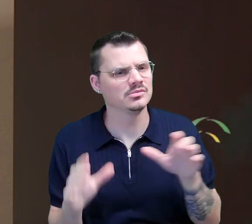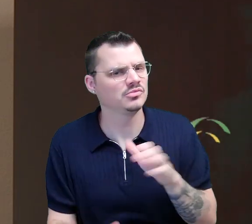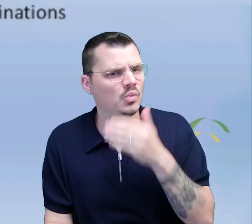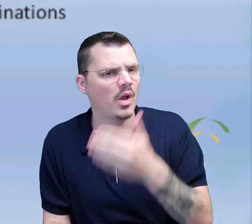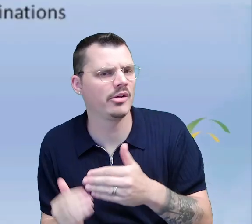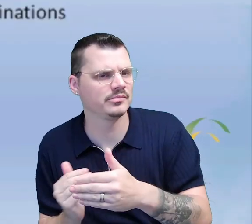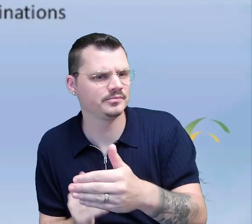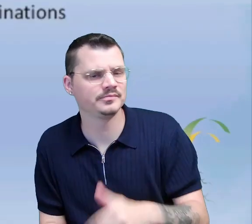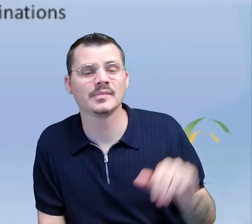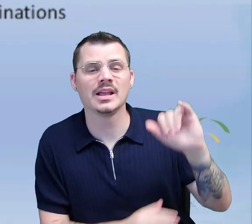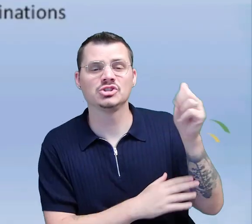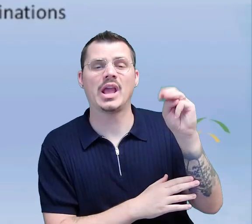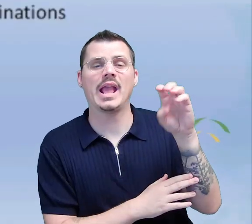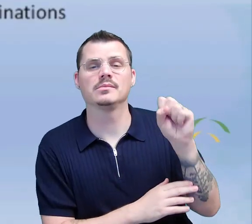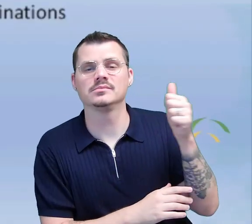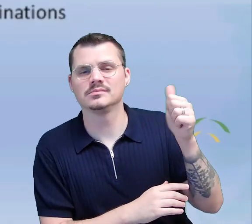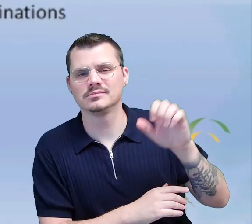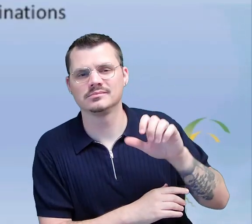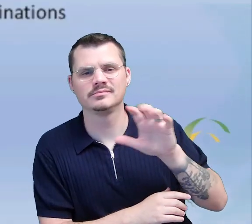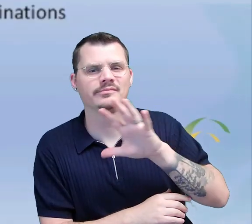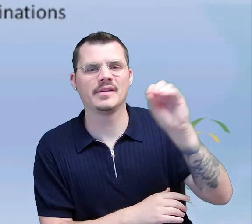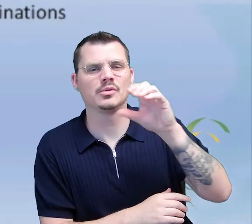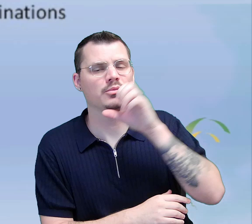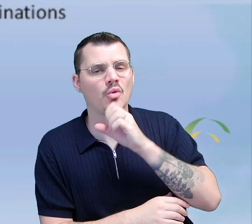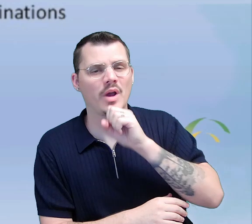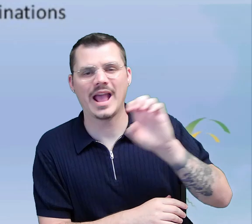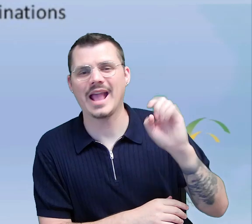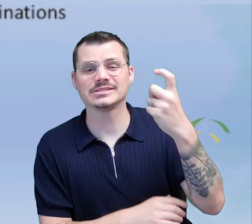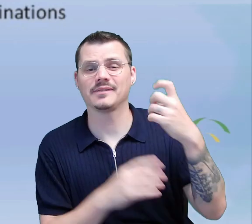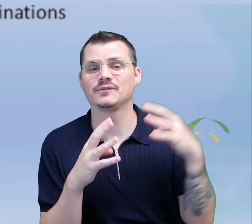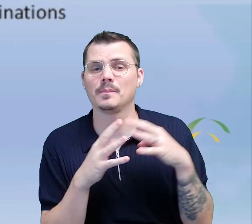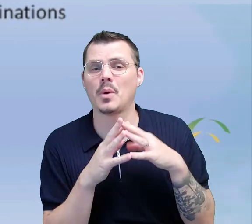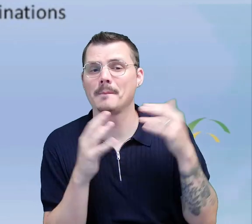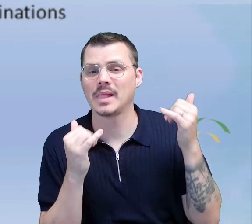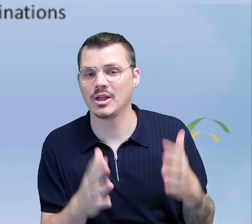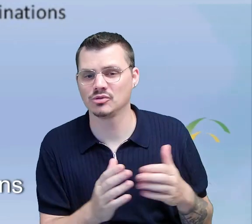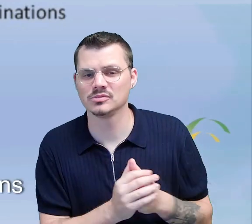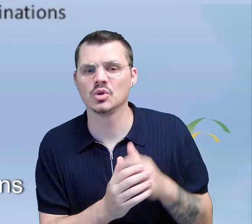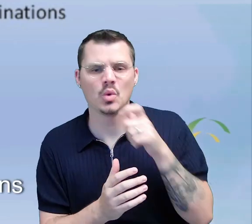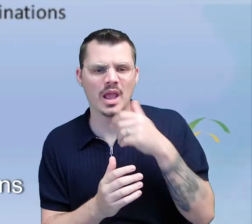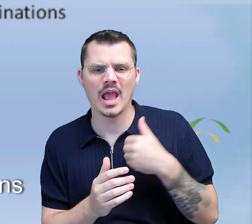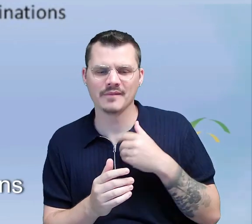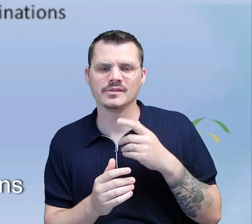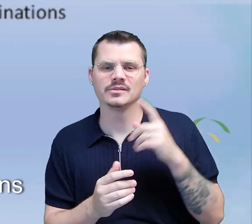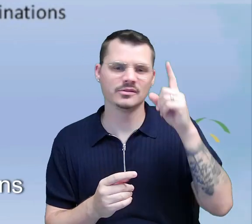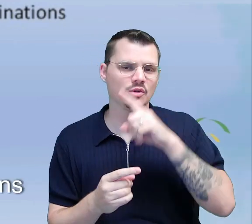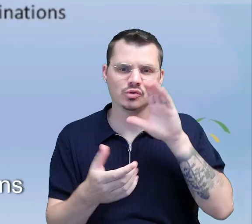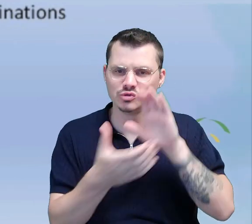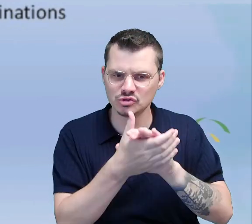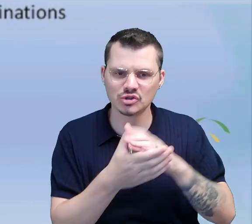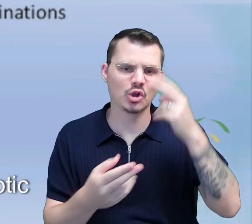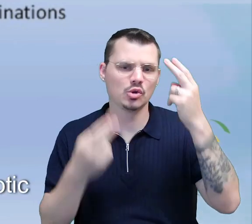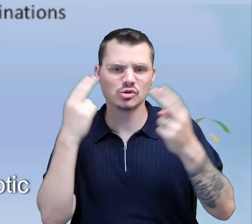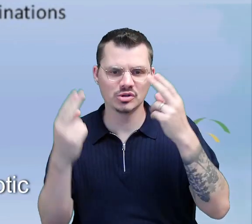well. James was a 50-year-old ex-football player who had delusions and